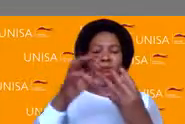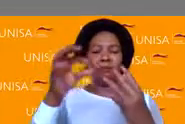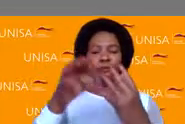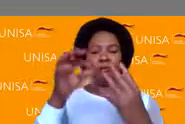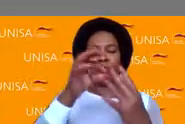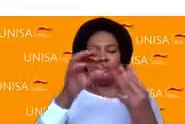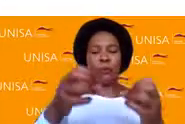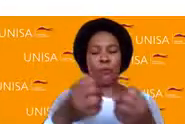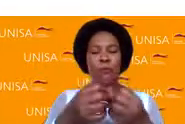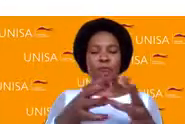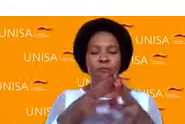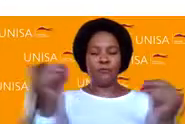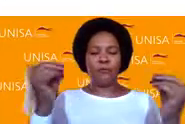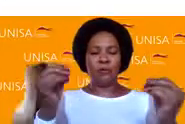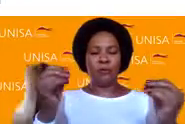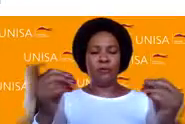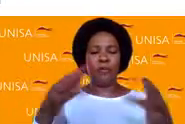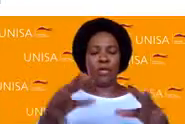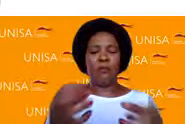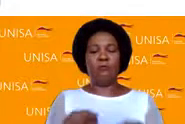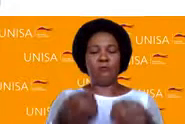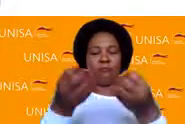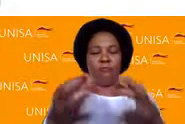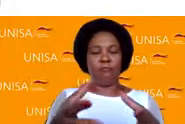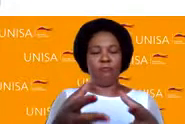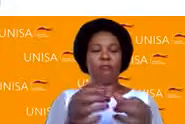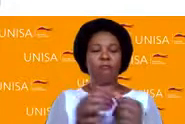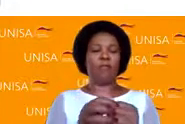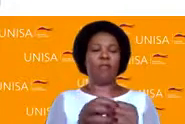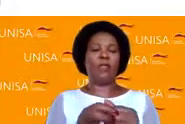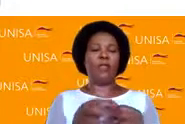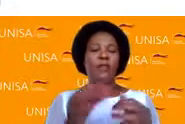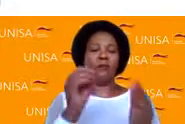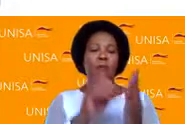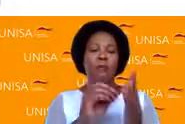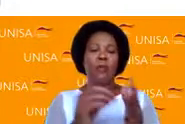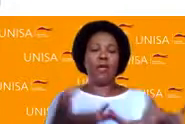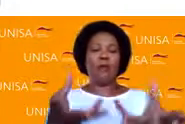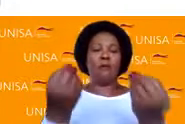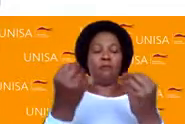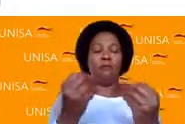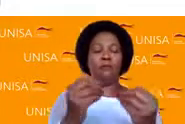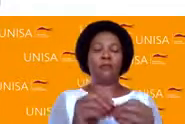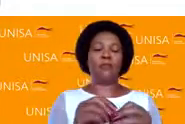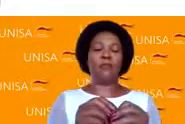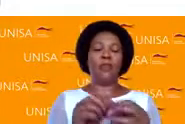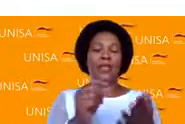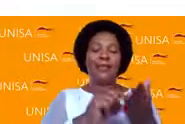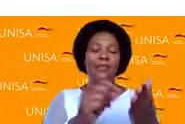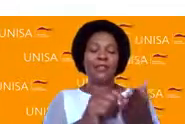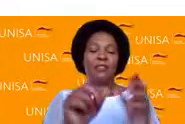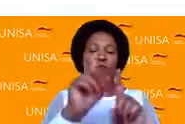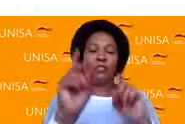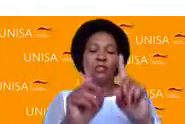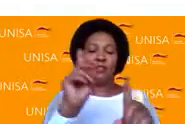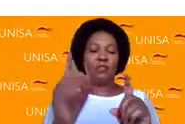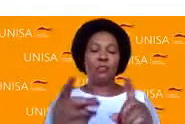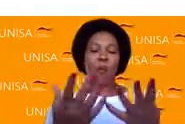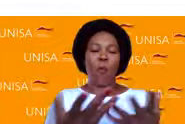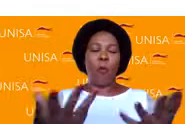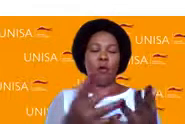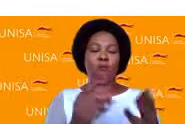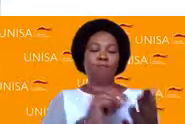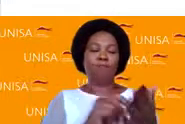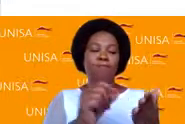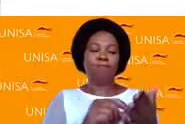ahead. So as mentioned, you might also get some text questions in here that you'll have to type in. And as I've